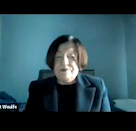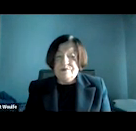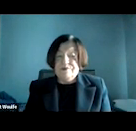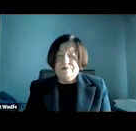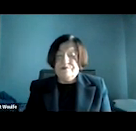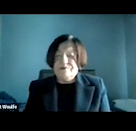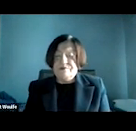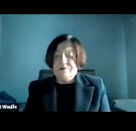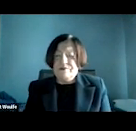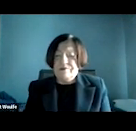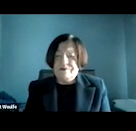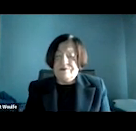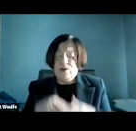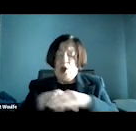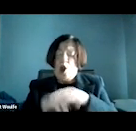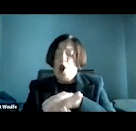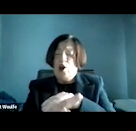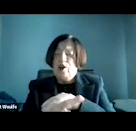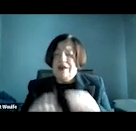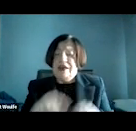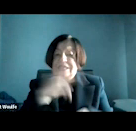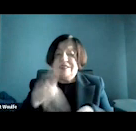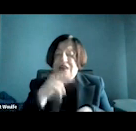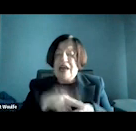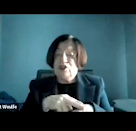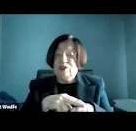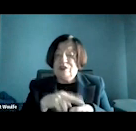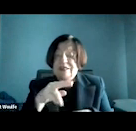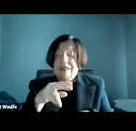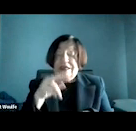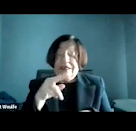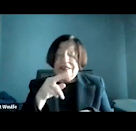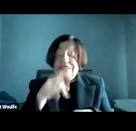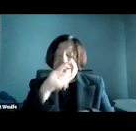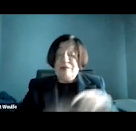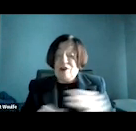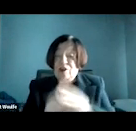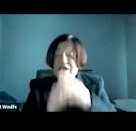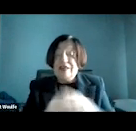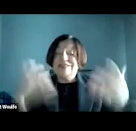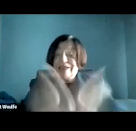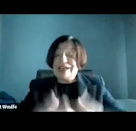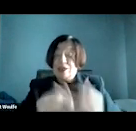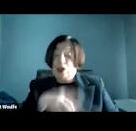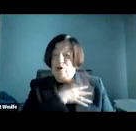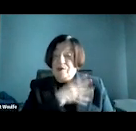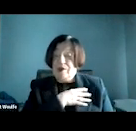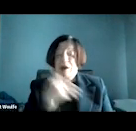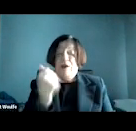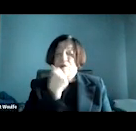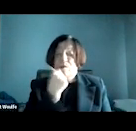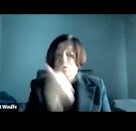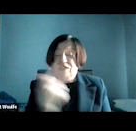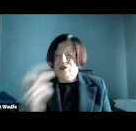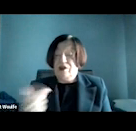So under the National Standards Authority Technical Committee number 23, which